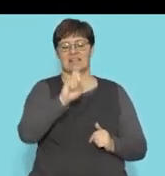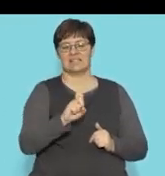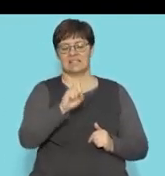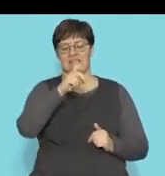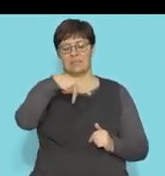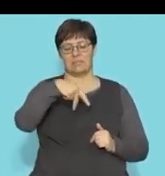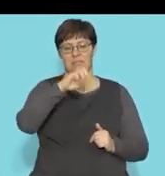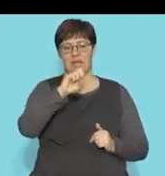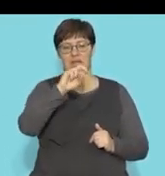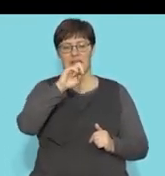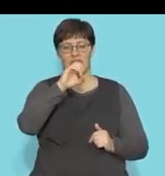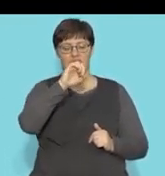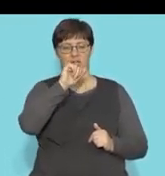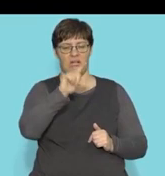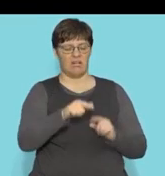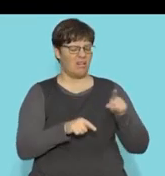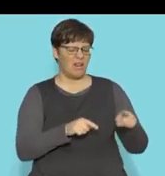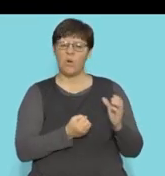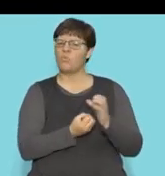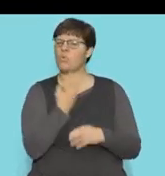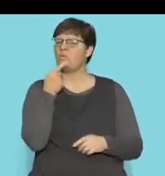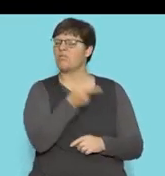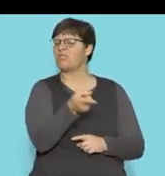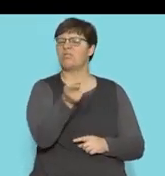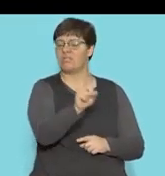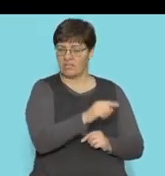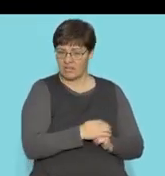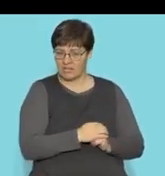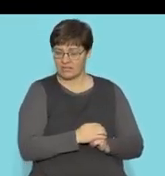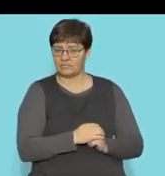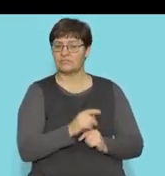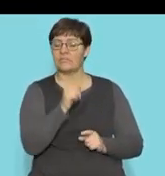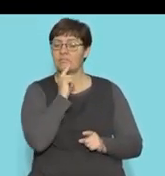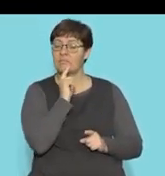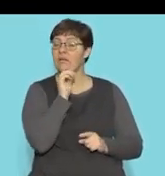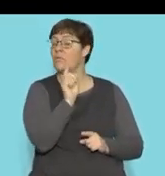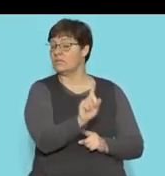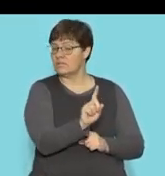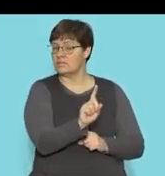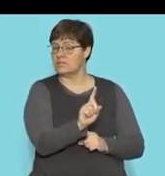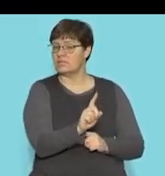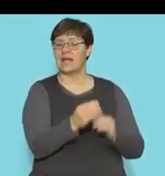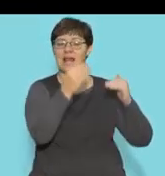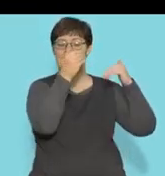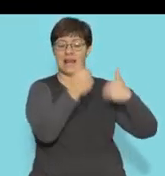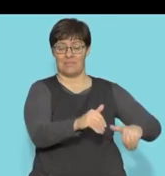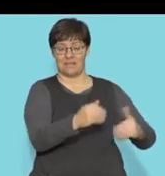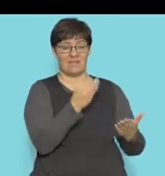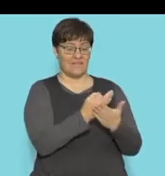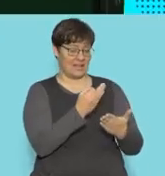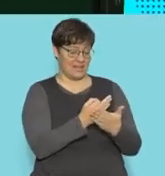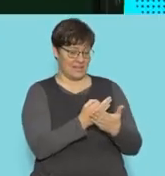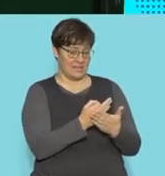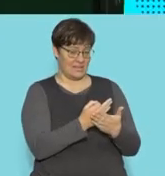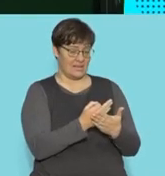Exponential. Explain this kind of growth. We're going to talk about the lack of limiting